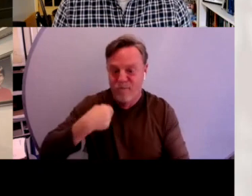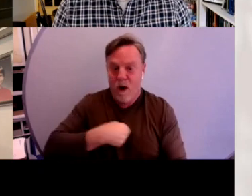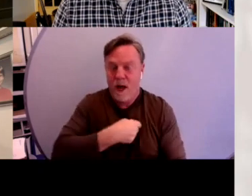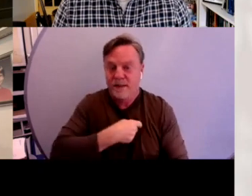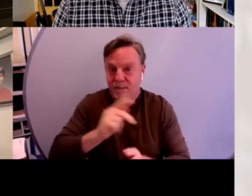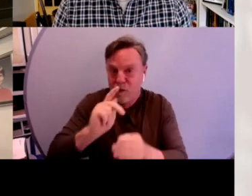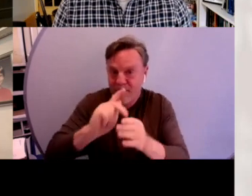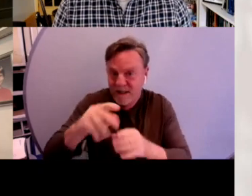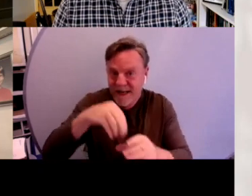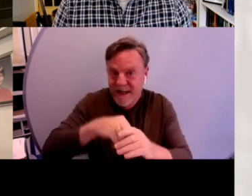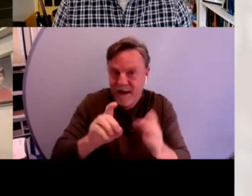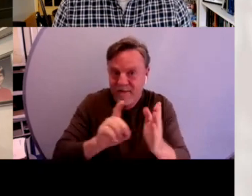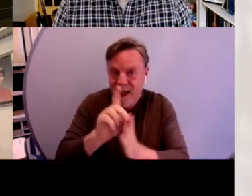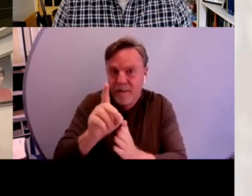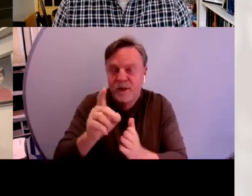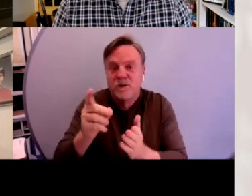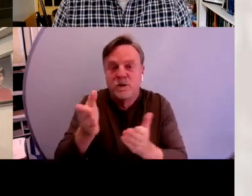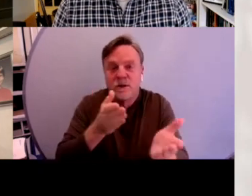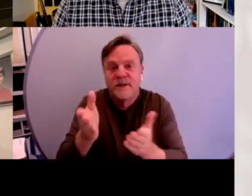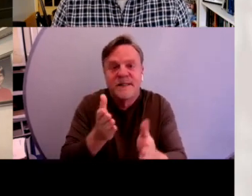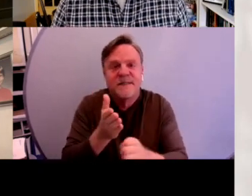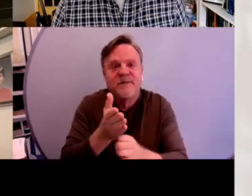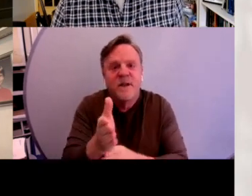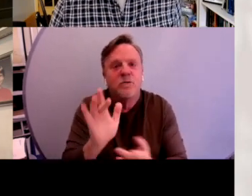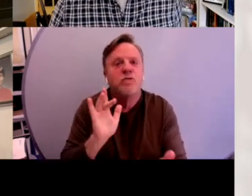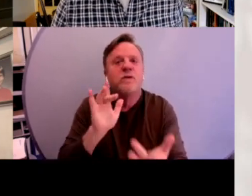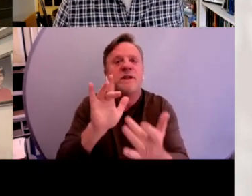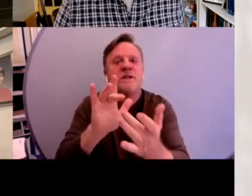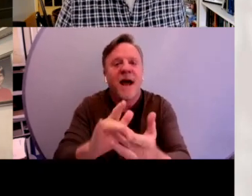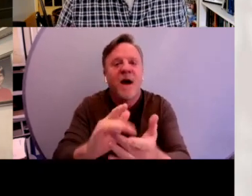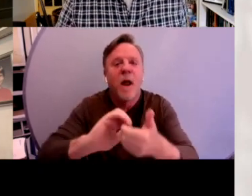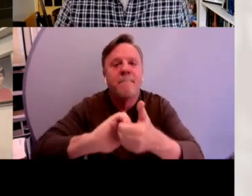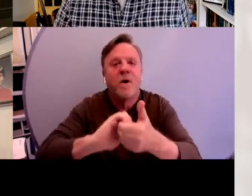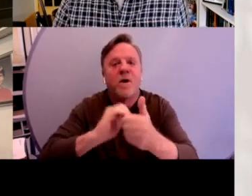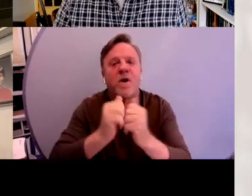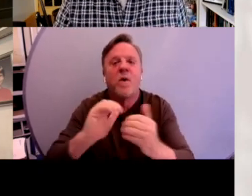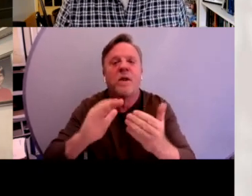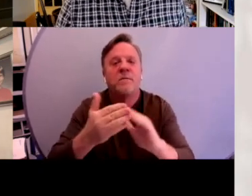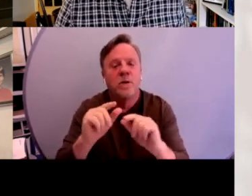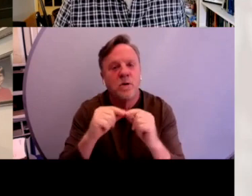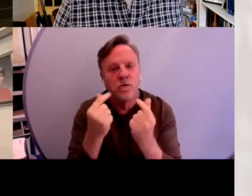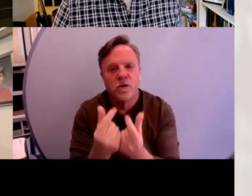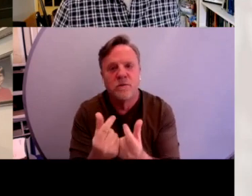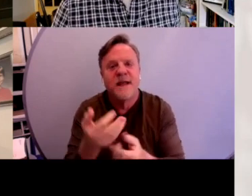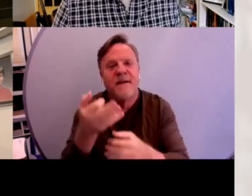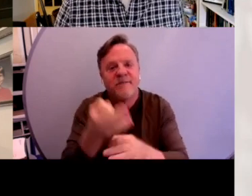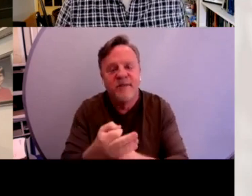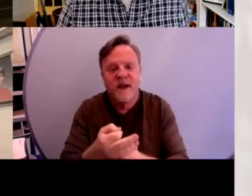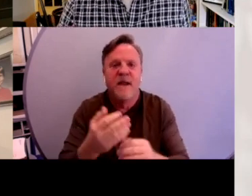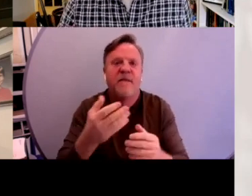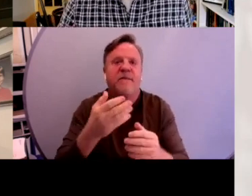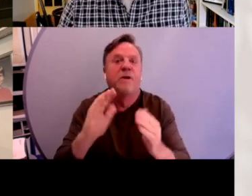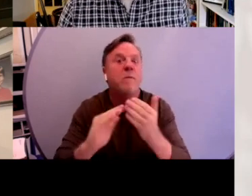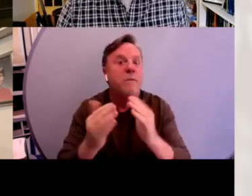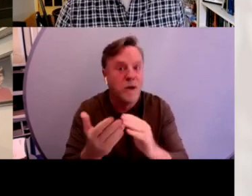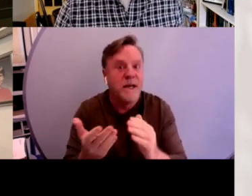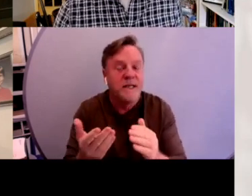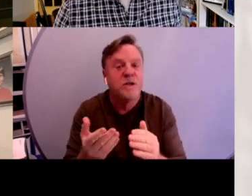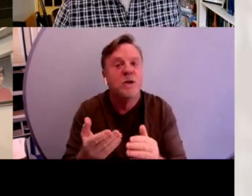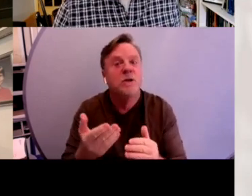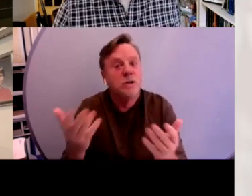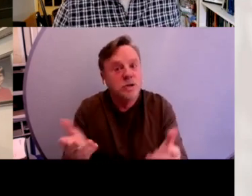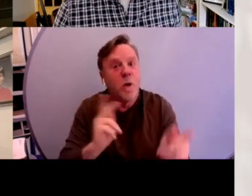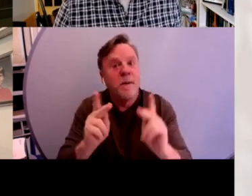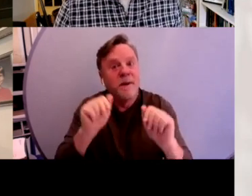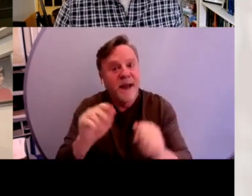developmental services field to reach out and partner with community groups and faith communities so that people can